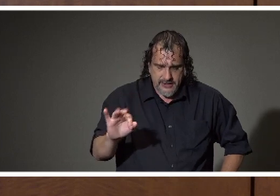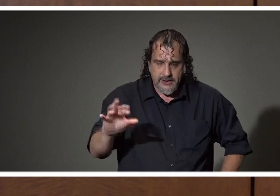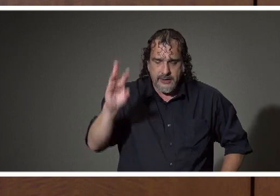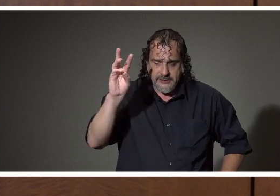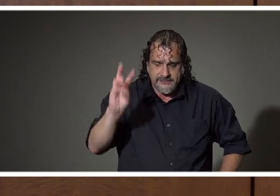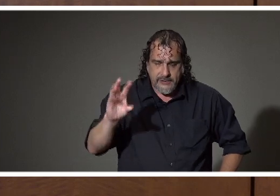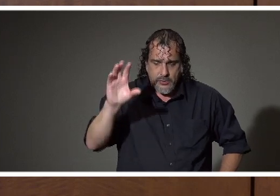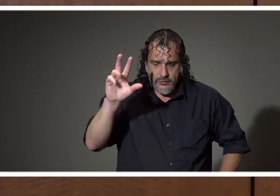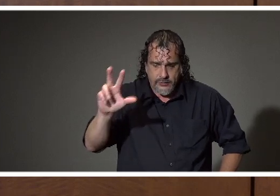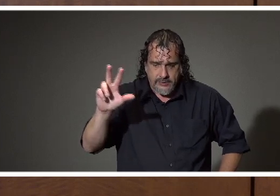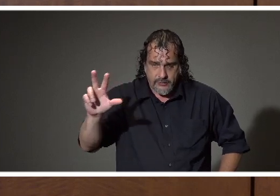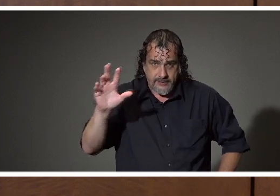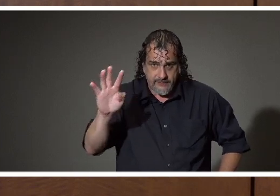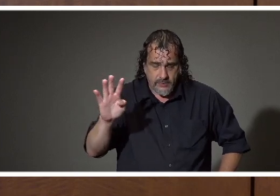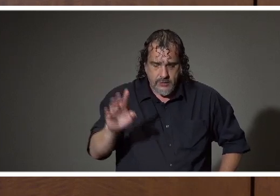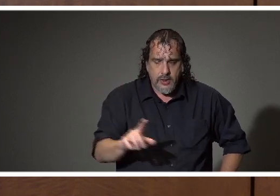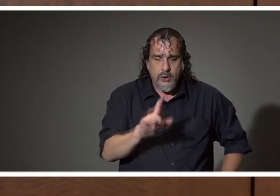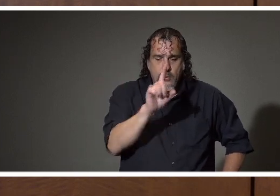1-833-919-0334. That's